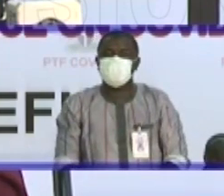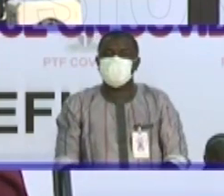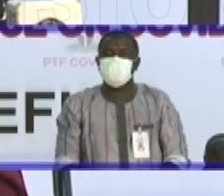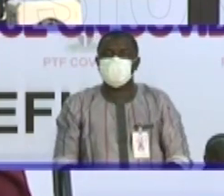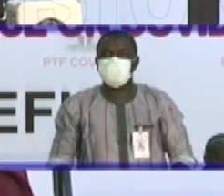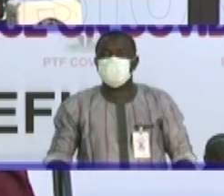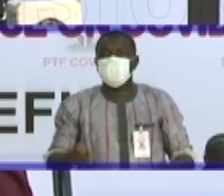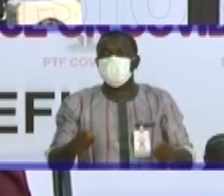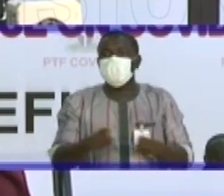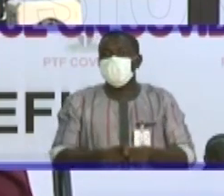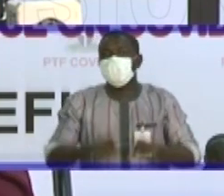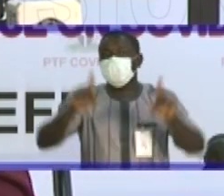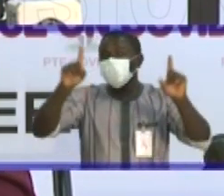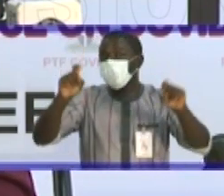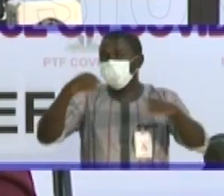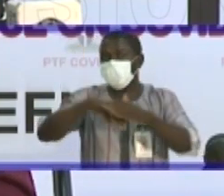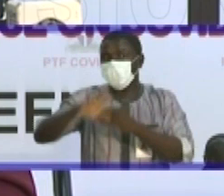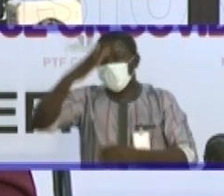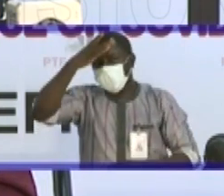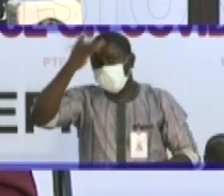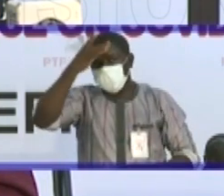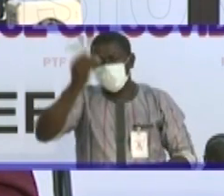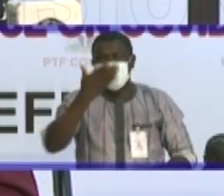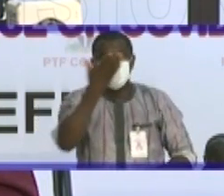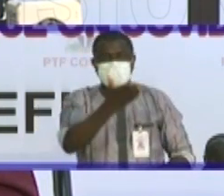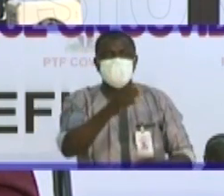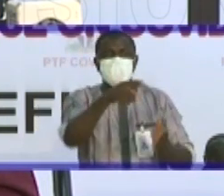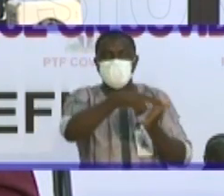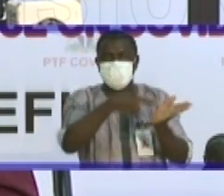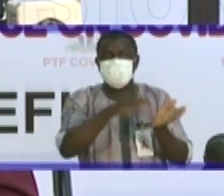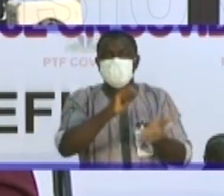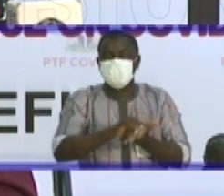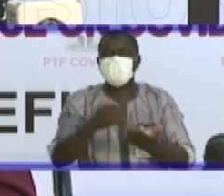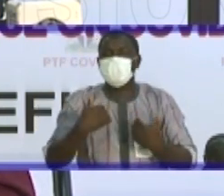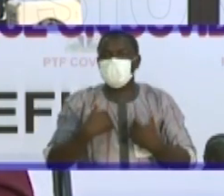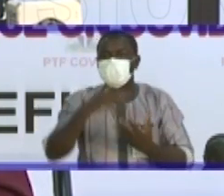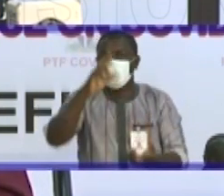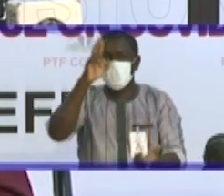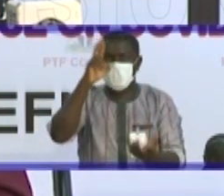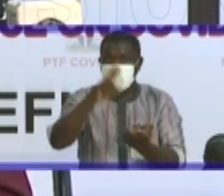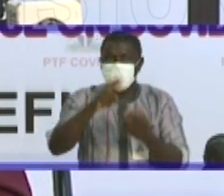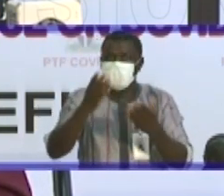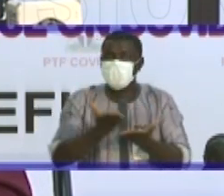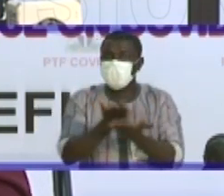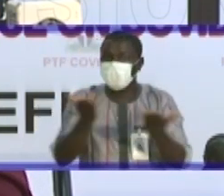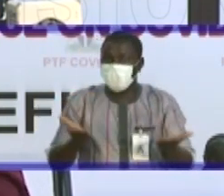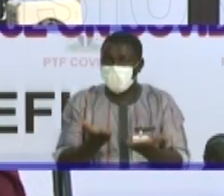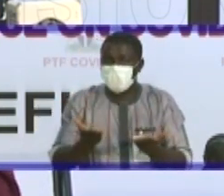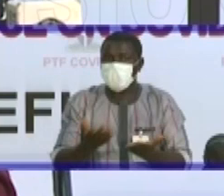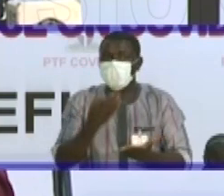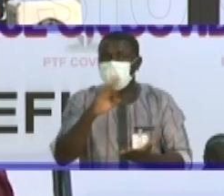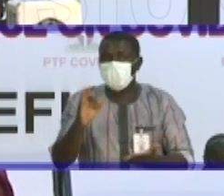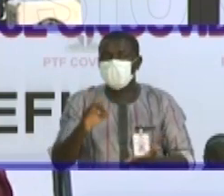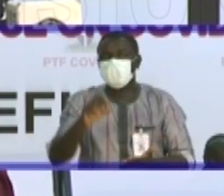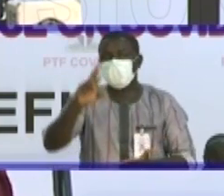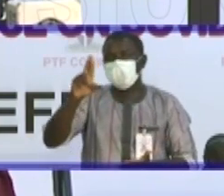As for the testing in Kano, there was a report that they had reduced availability of reagents, and